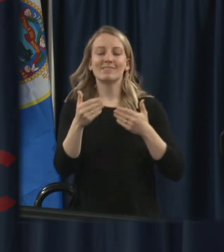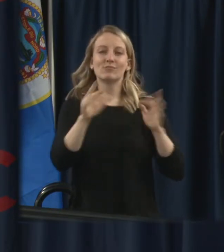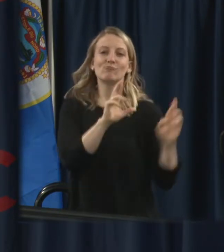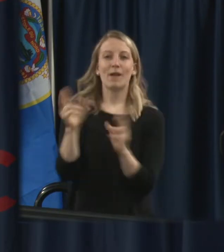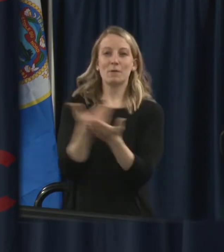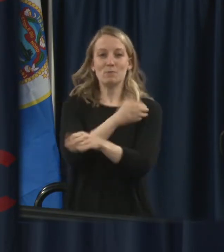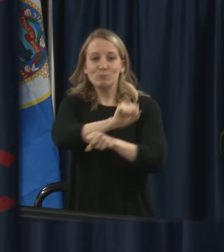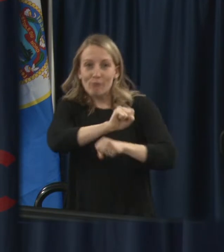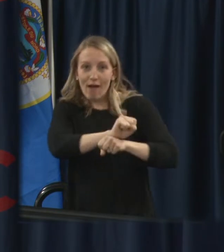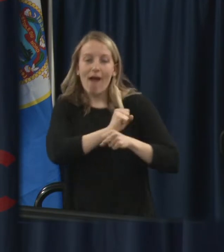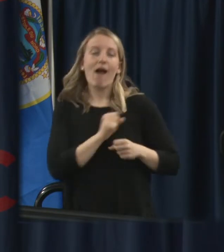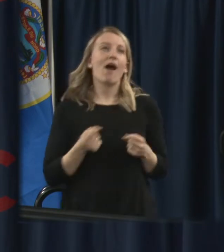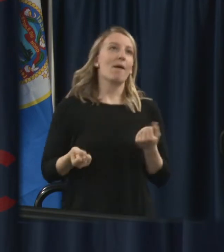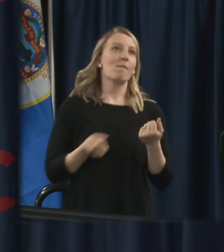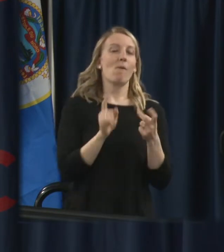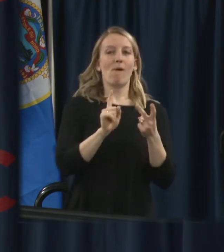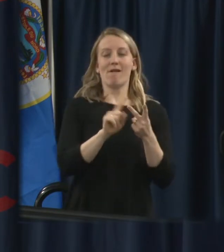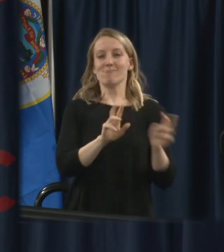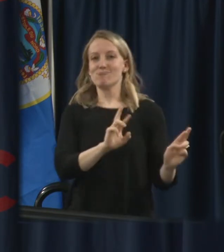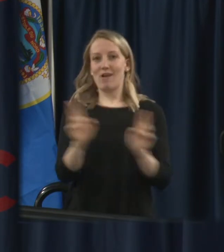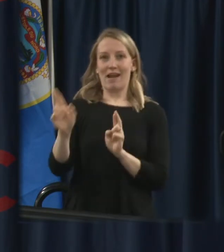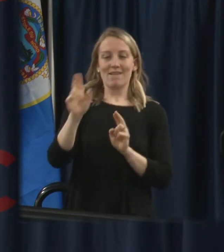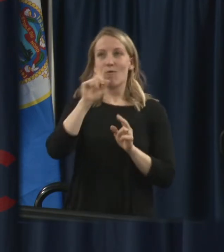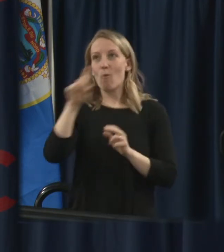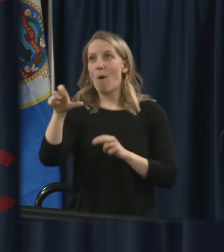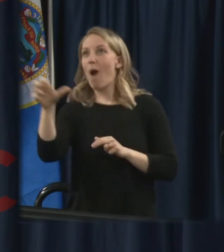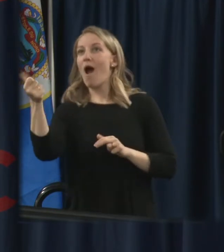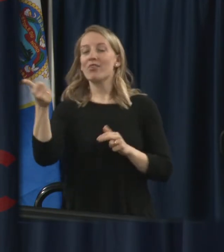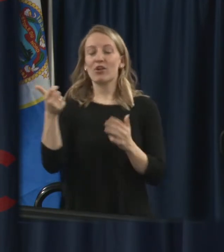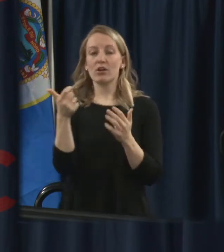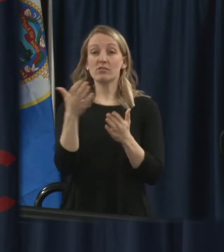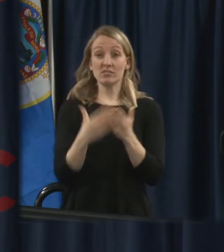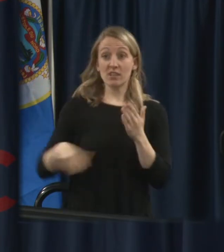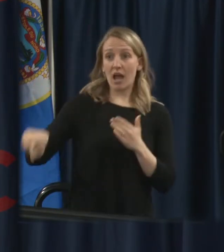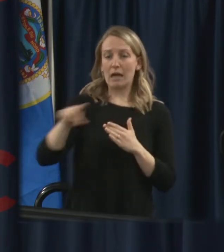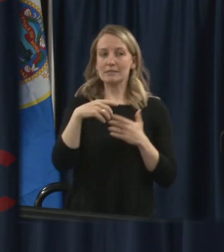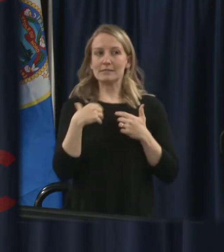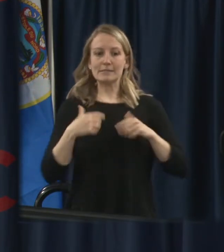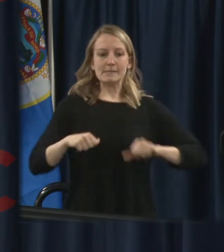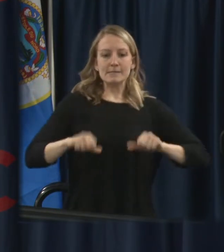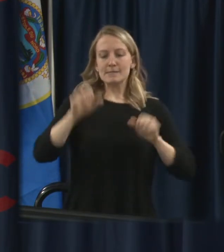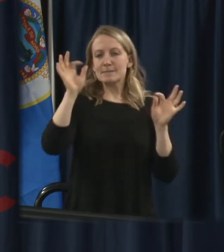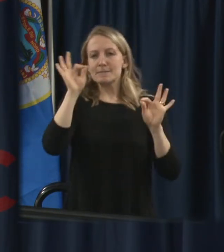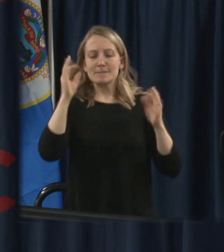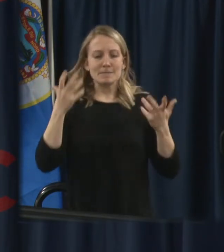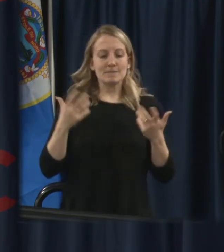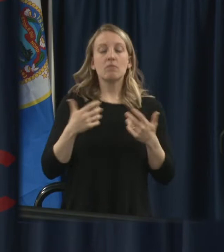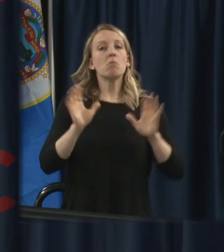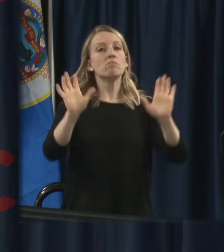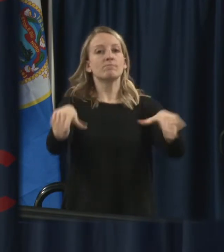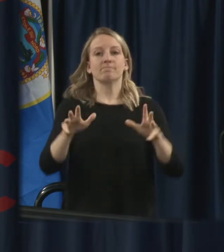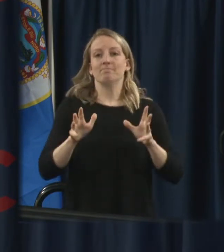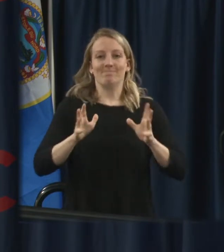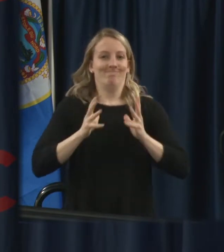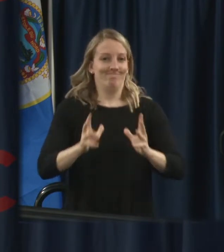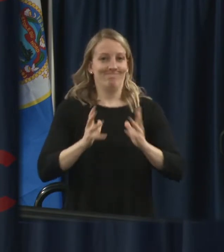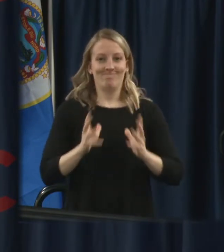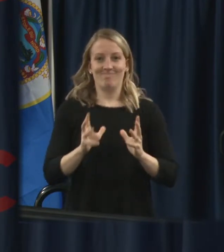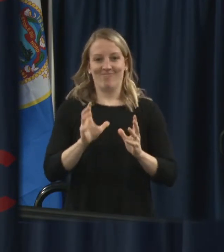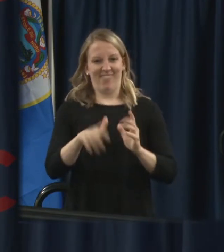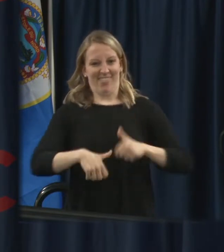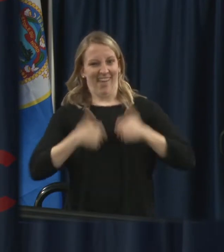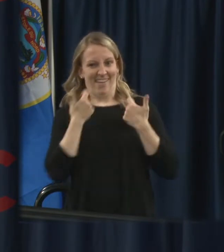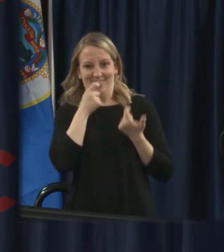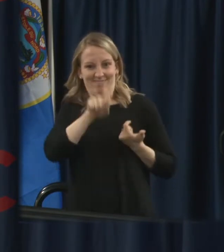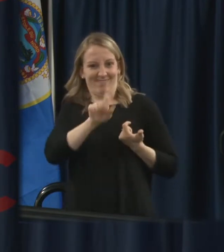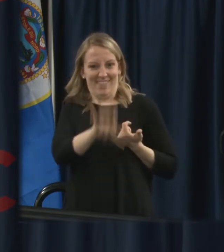job or something else in your life. Some of you aren't quite sure, and that's absolutely okay. That is life.